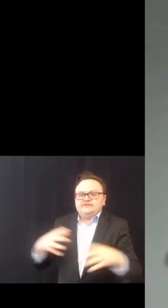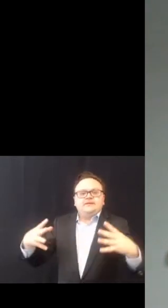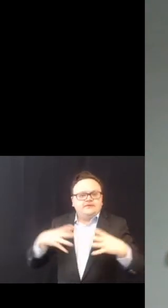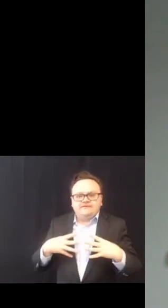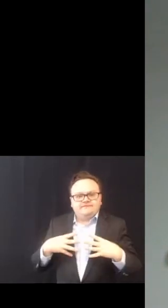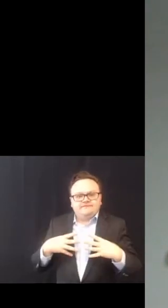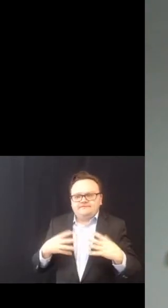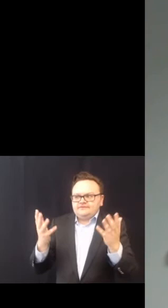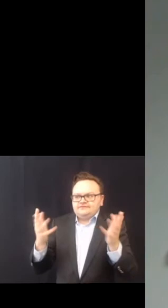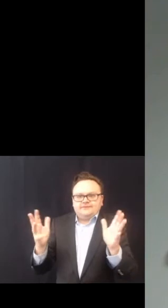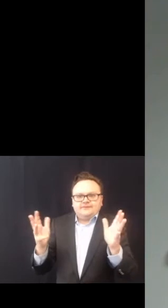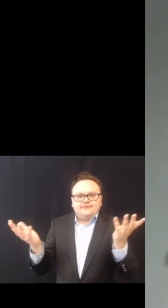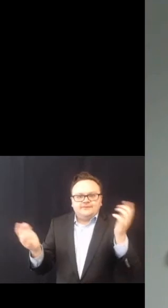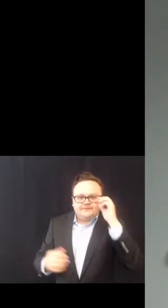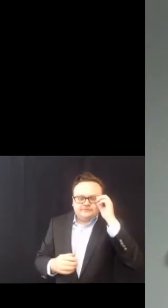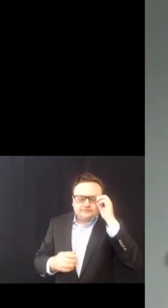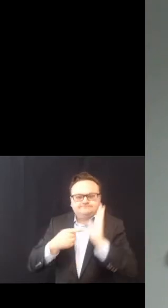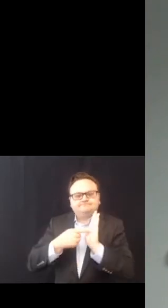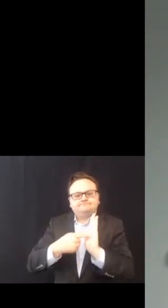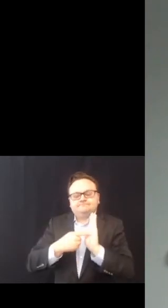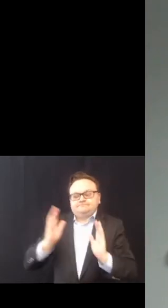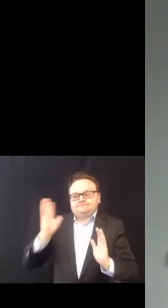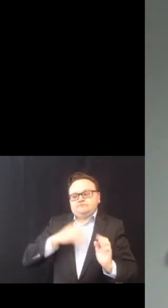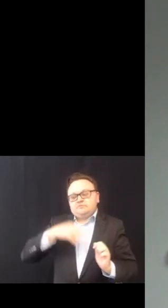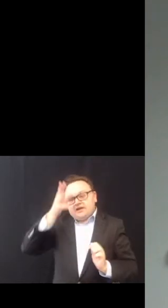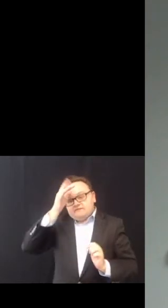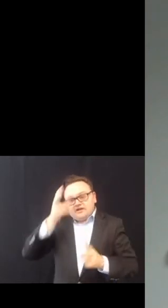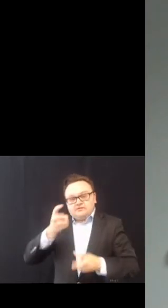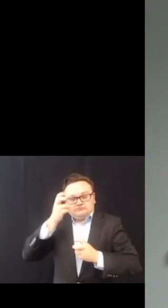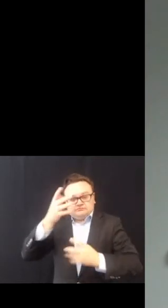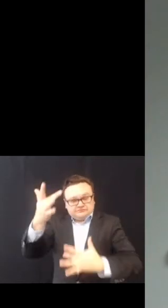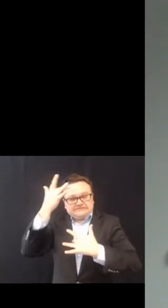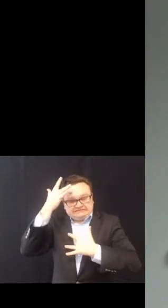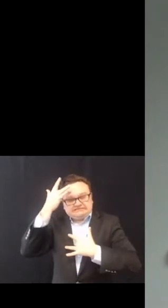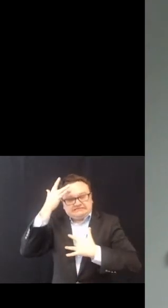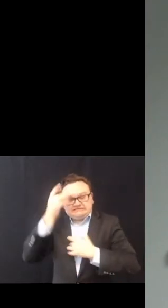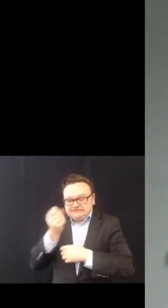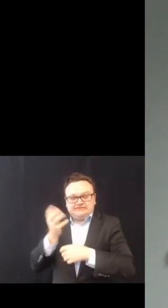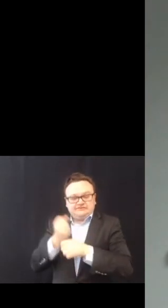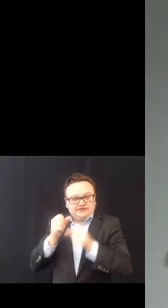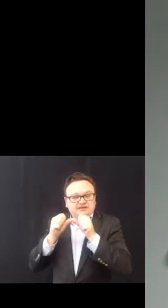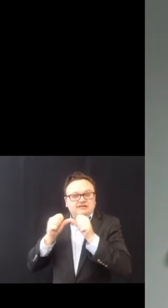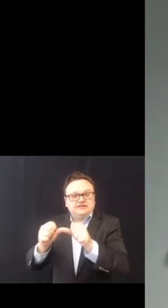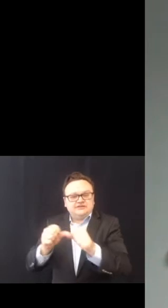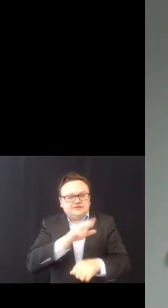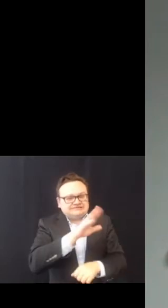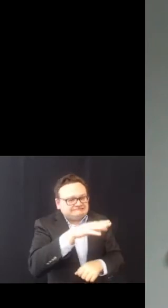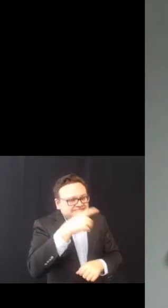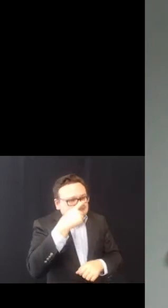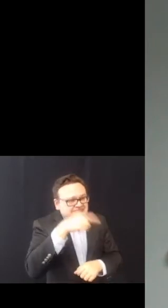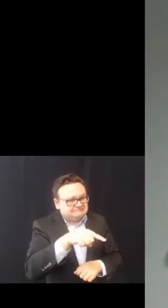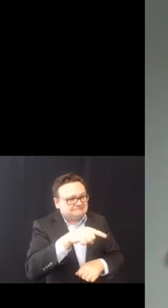needed time off when my father was ill for a few years ago and